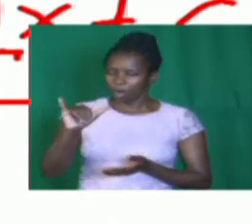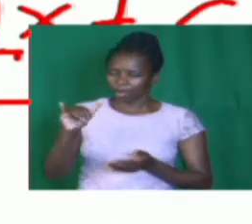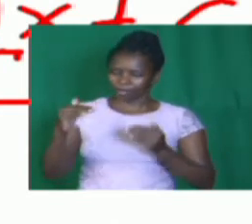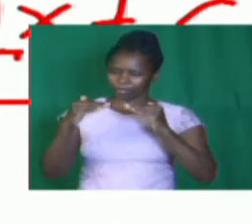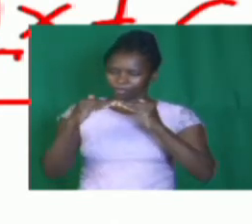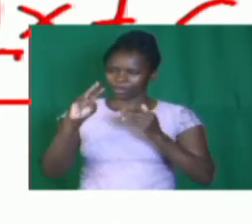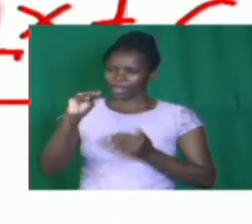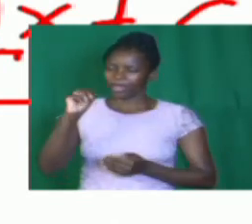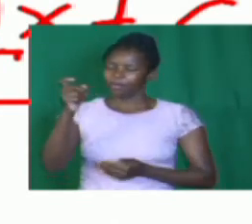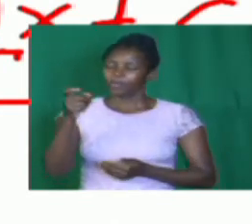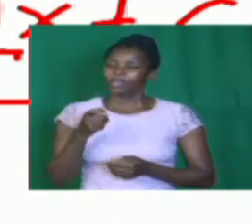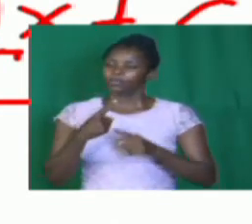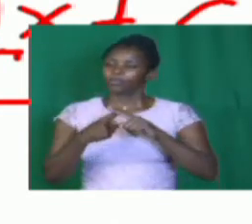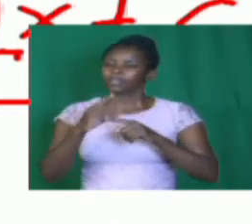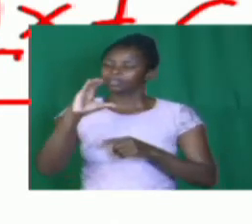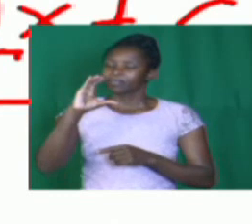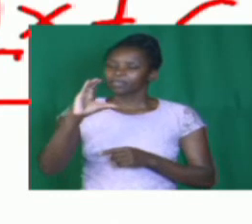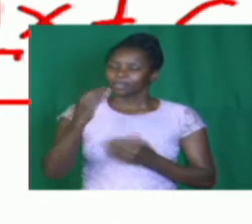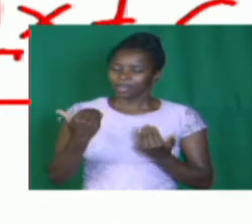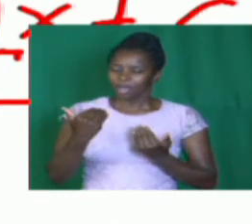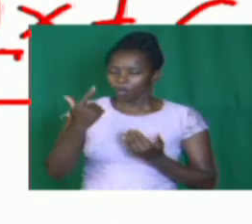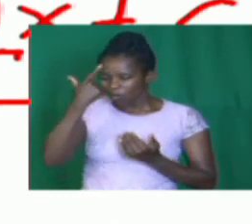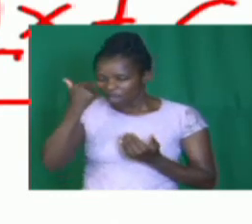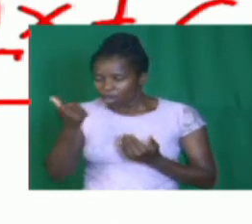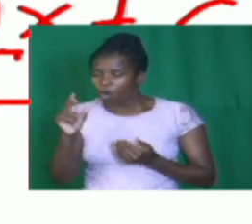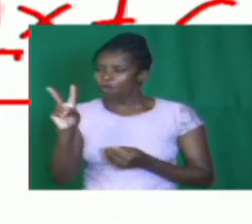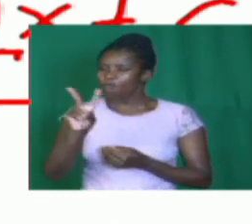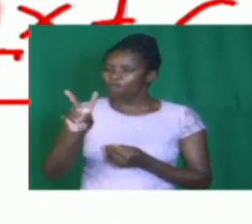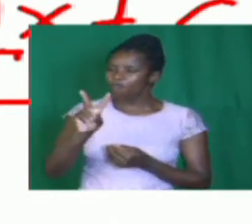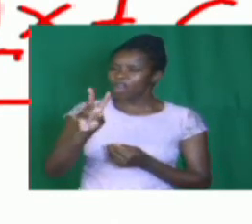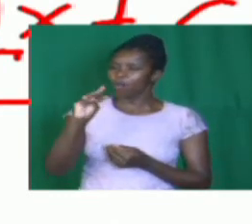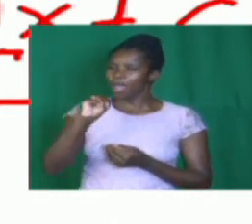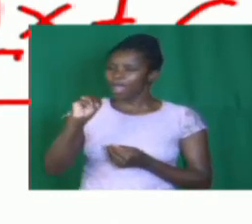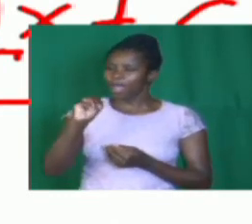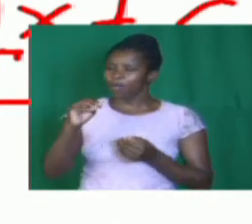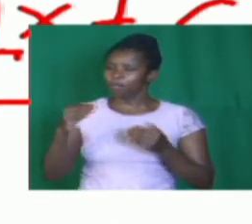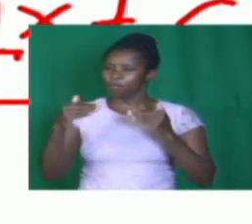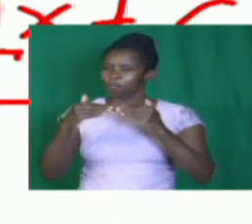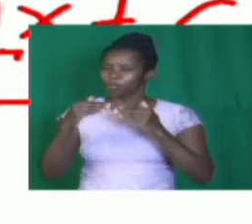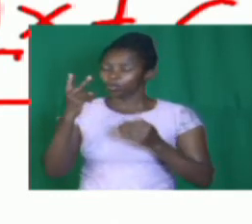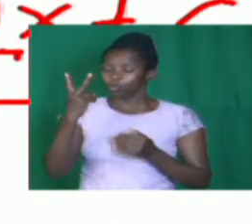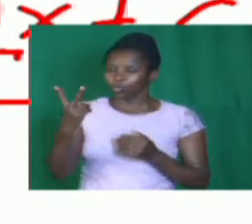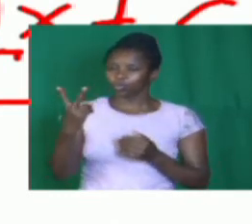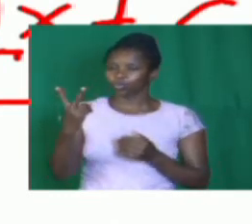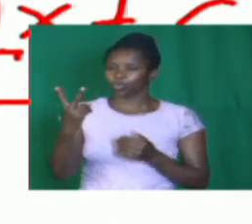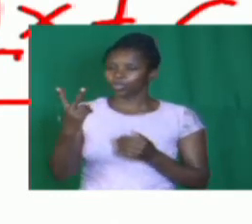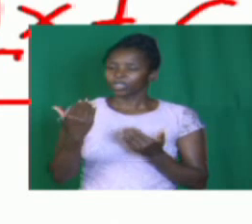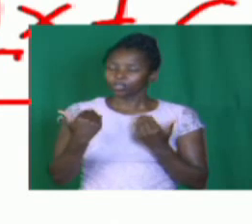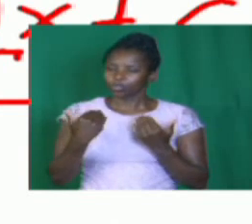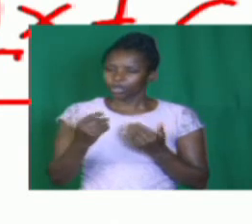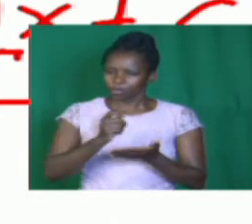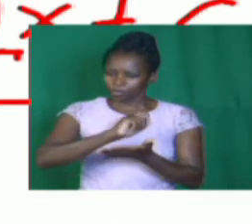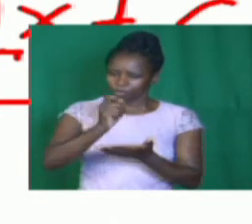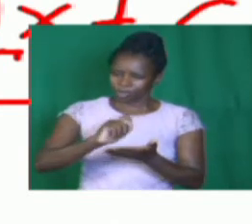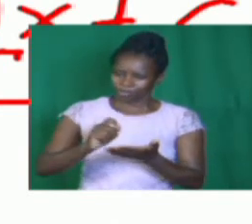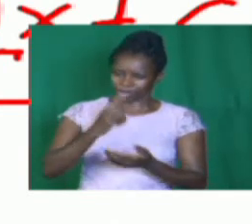plus c, and we know the value of m is 2, straight away we can put